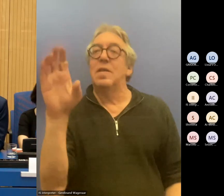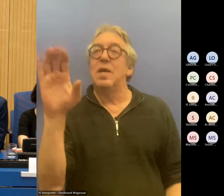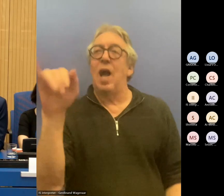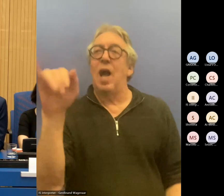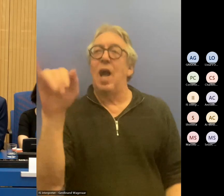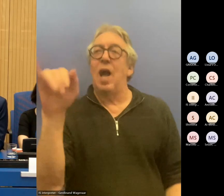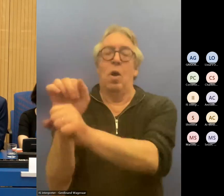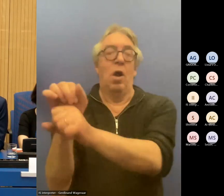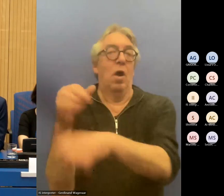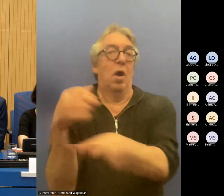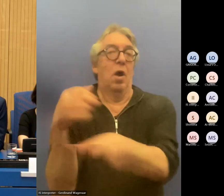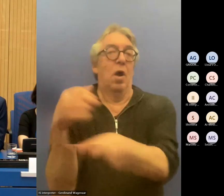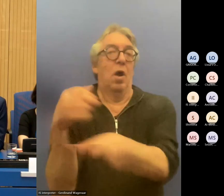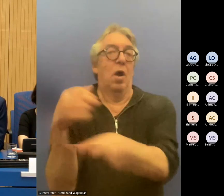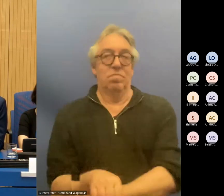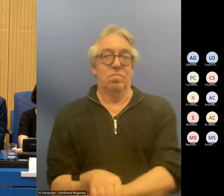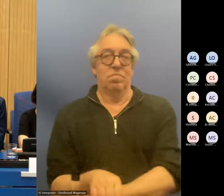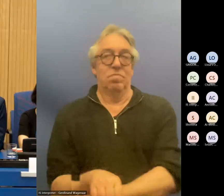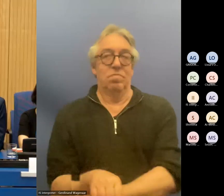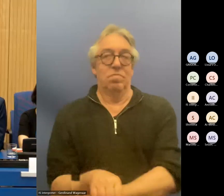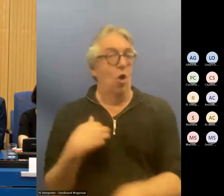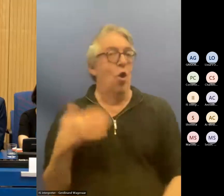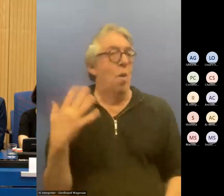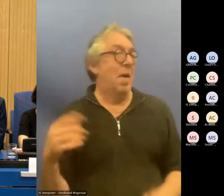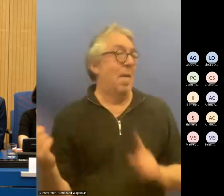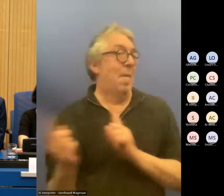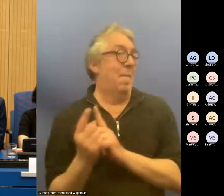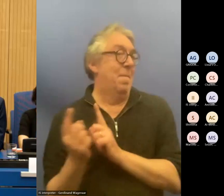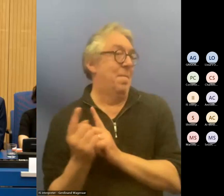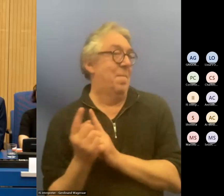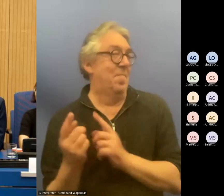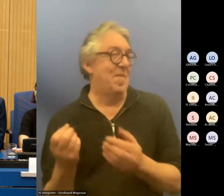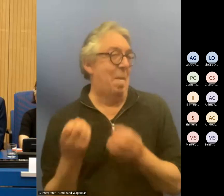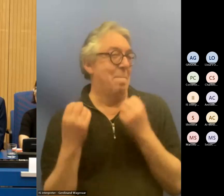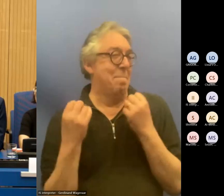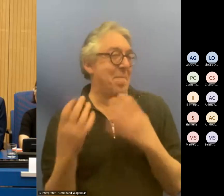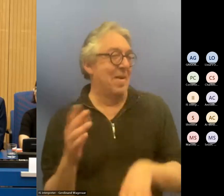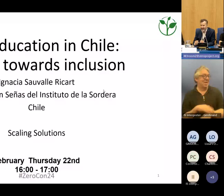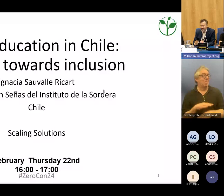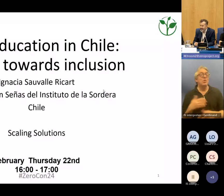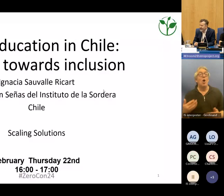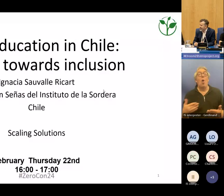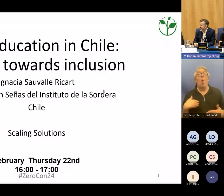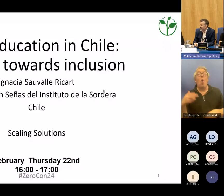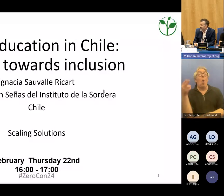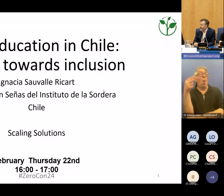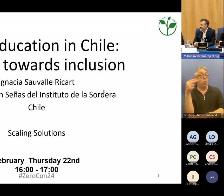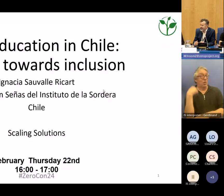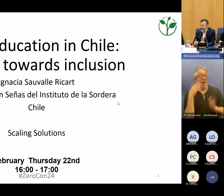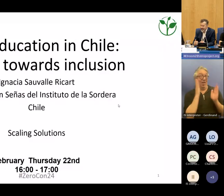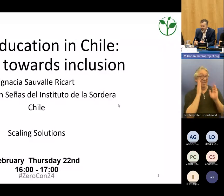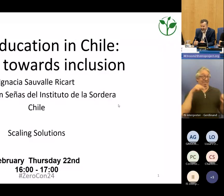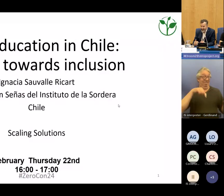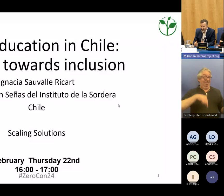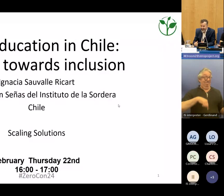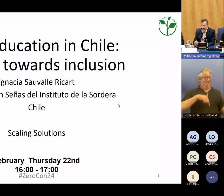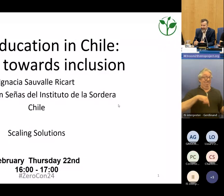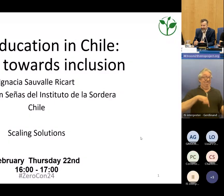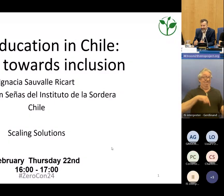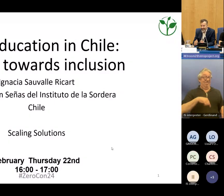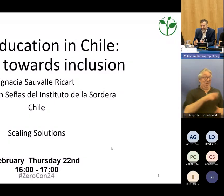privilege of getting to know her over many breakfasts at our hotel. It's been really exciting to learn more about